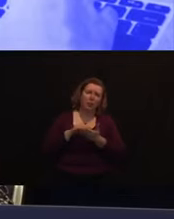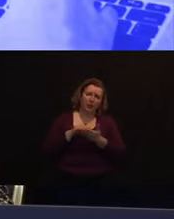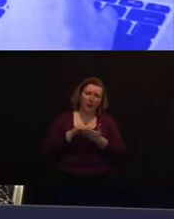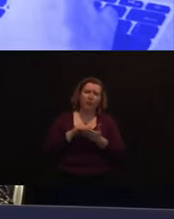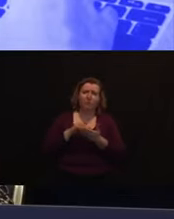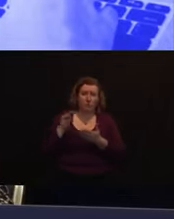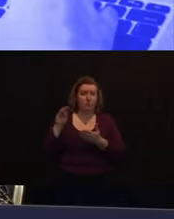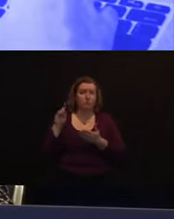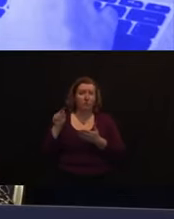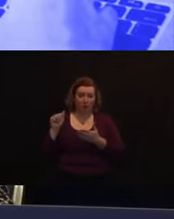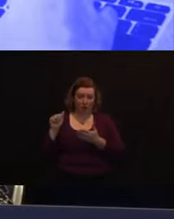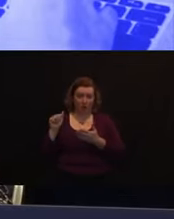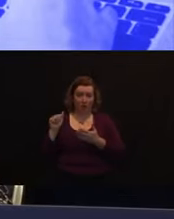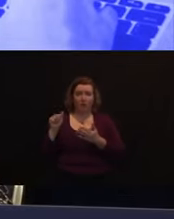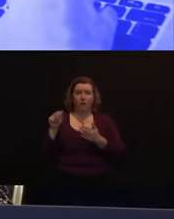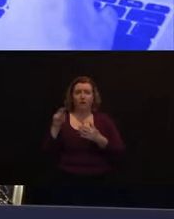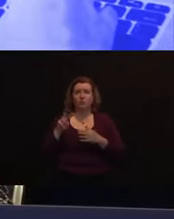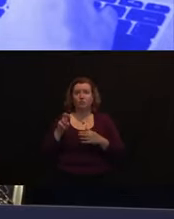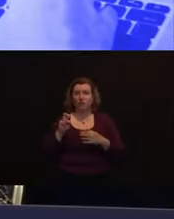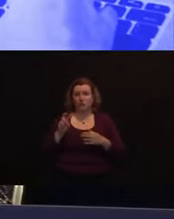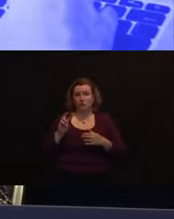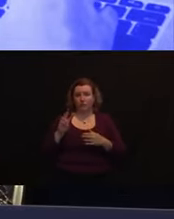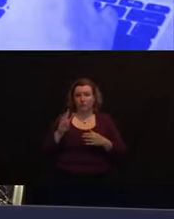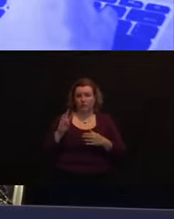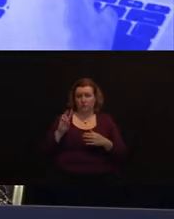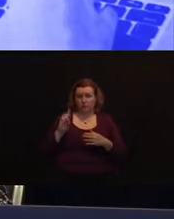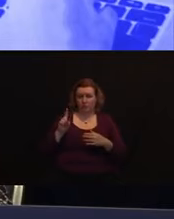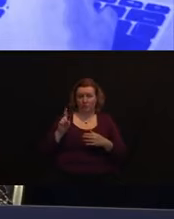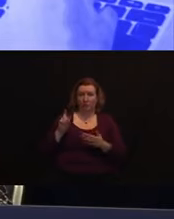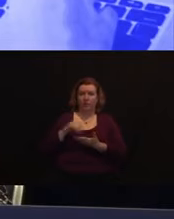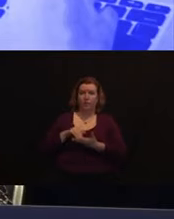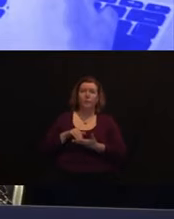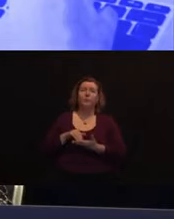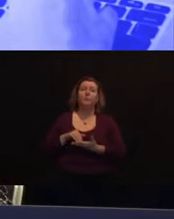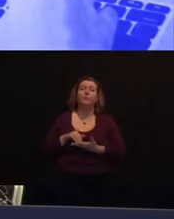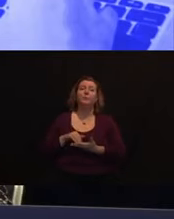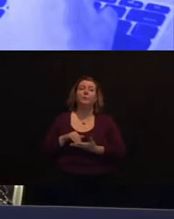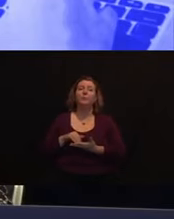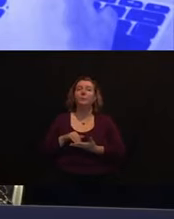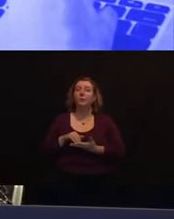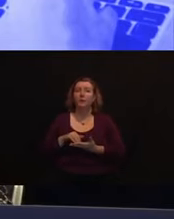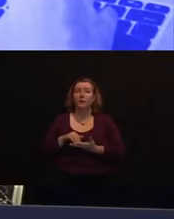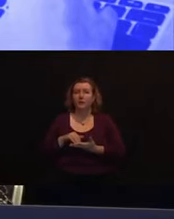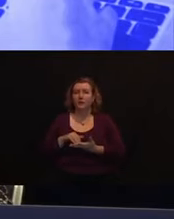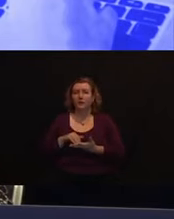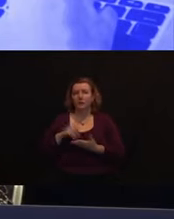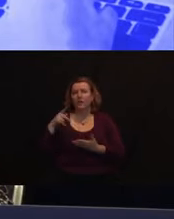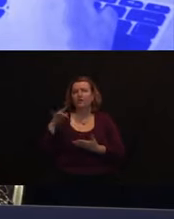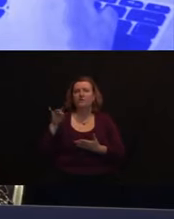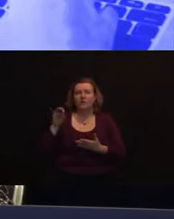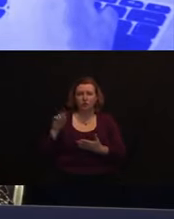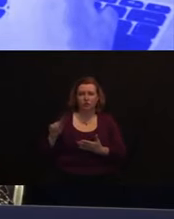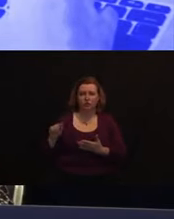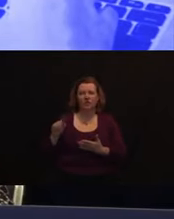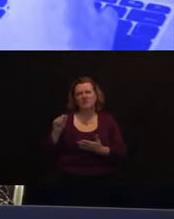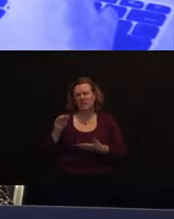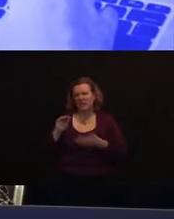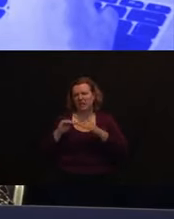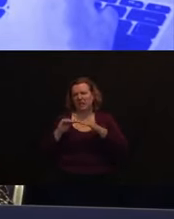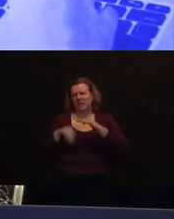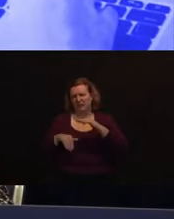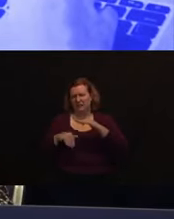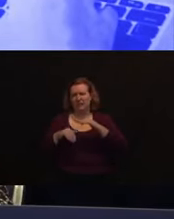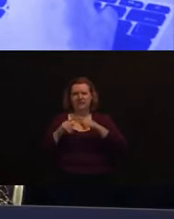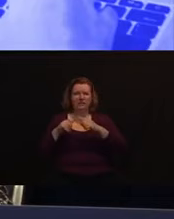And 241,000, 20,000 Pfizer, a little bit lower. However, we